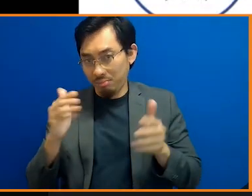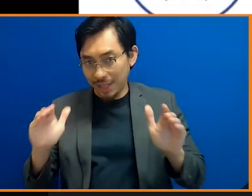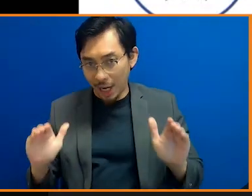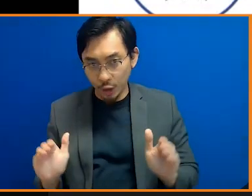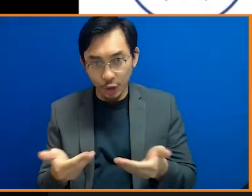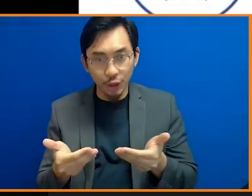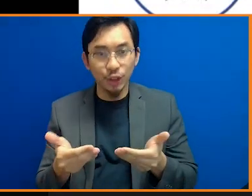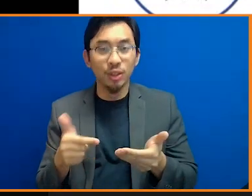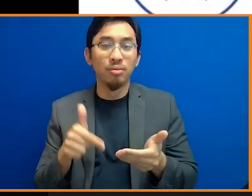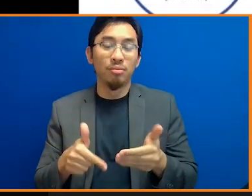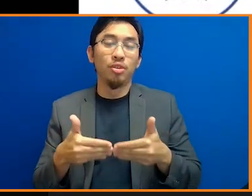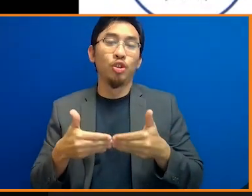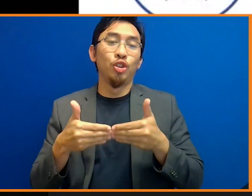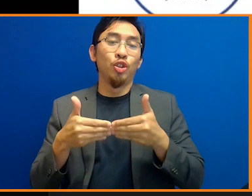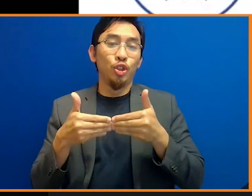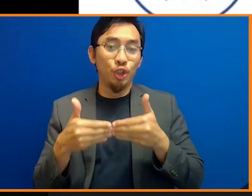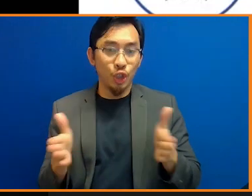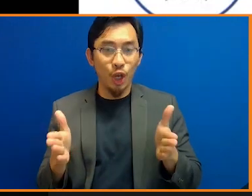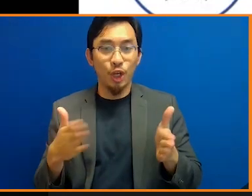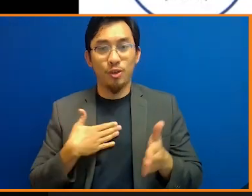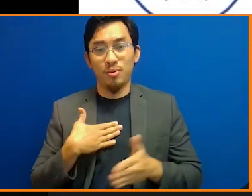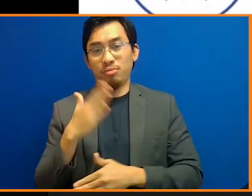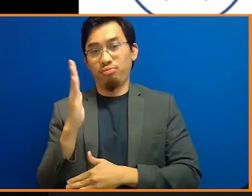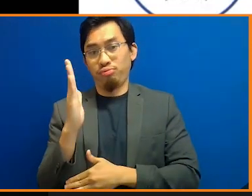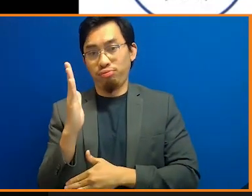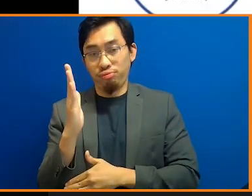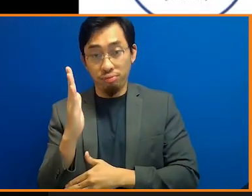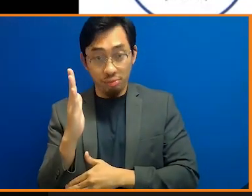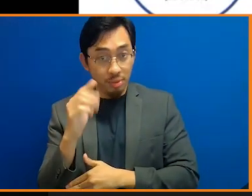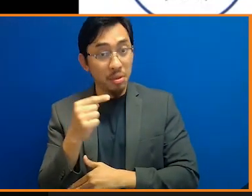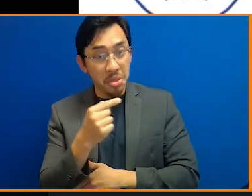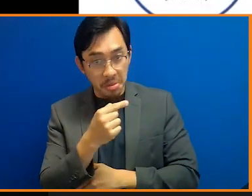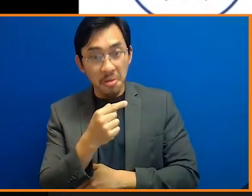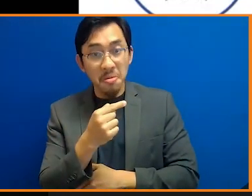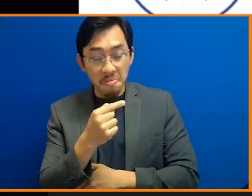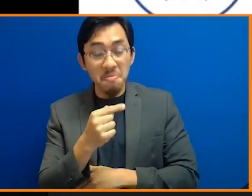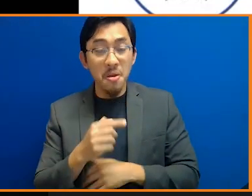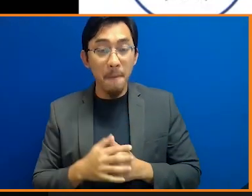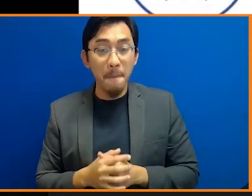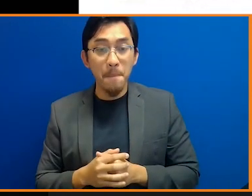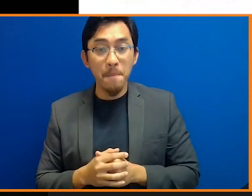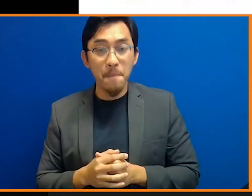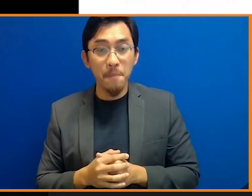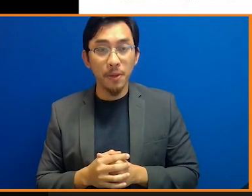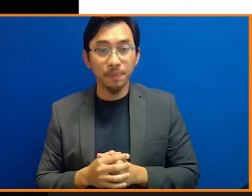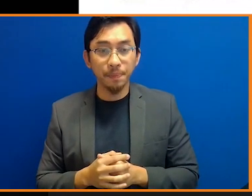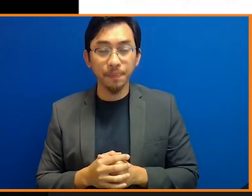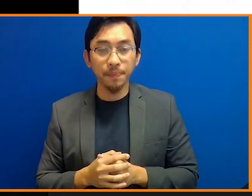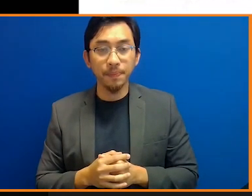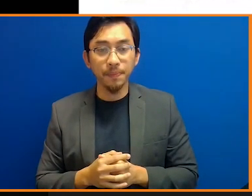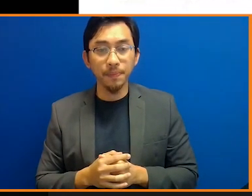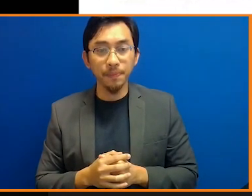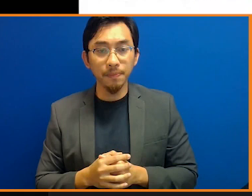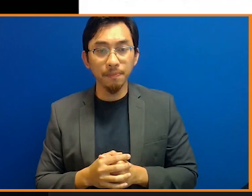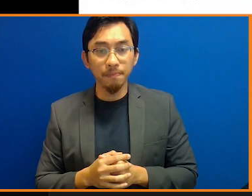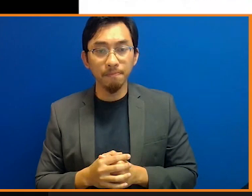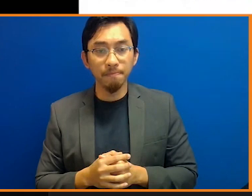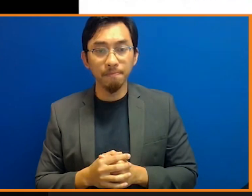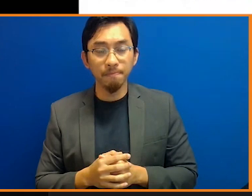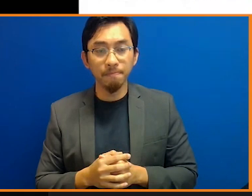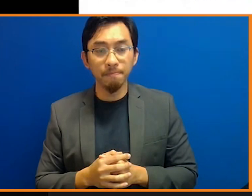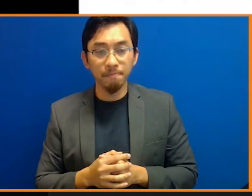or introduce at the beginning of my talk. And just to